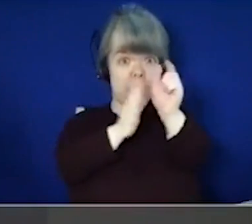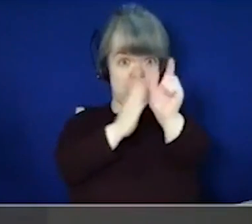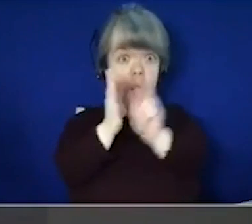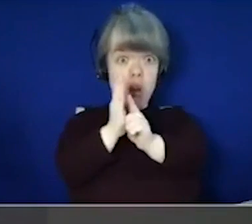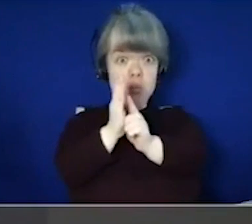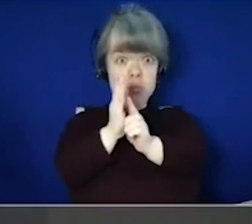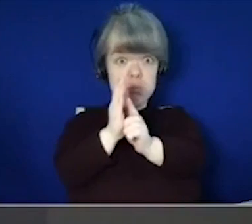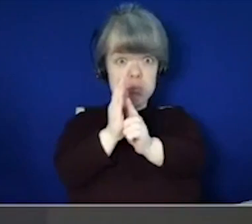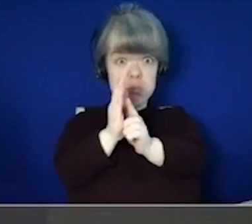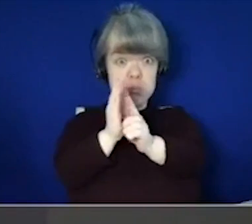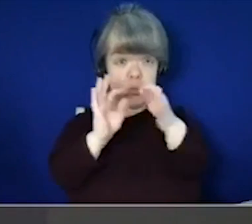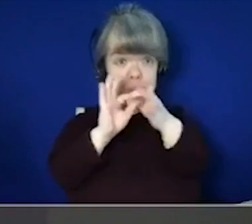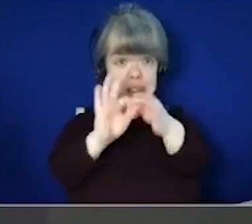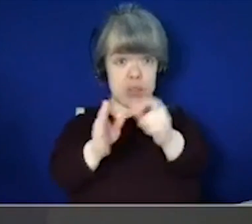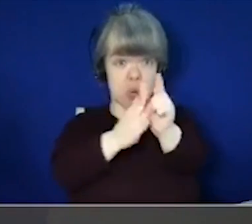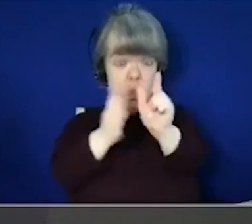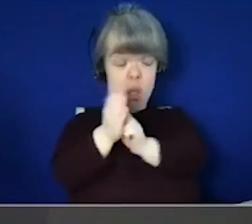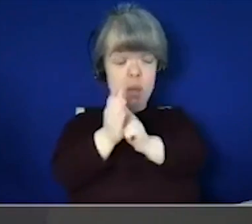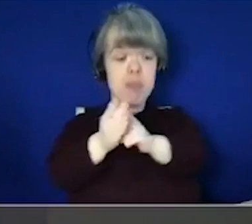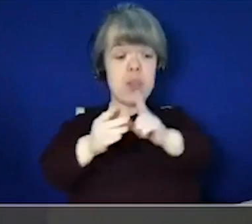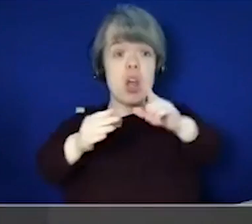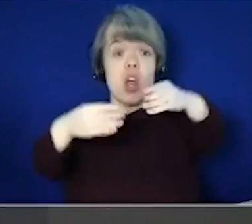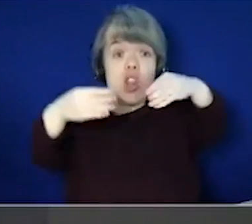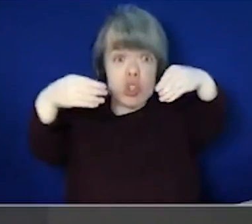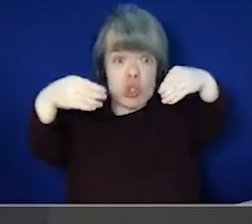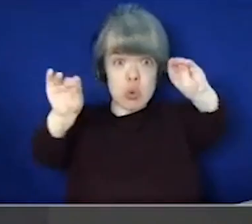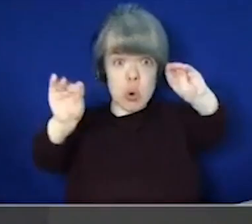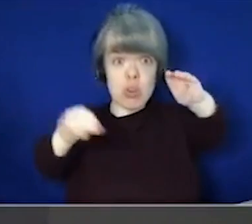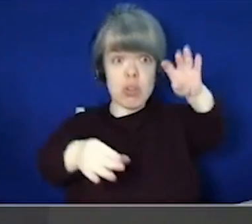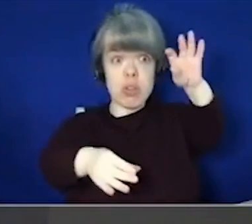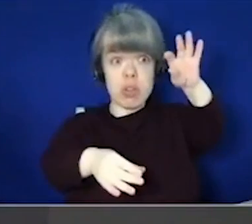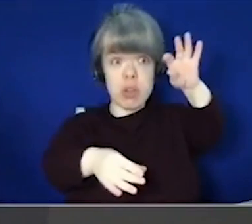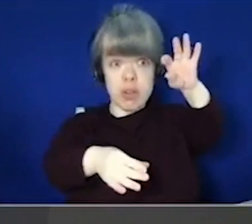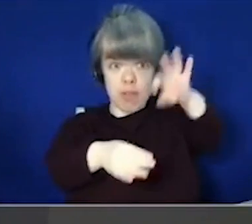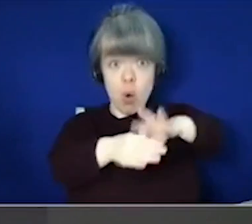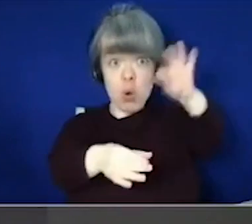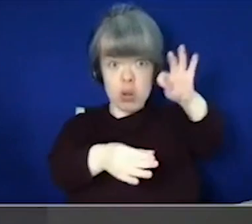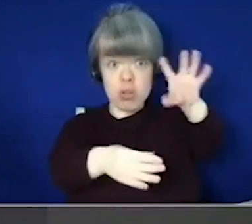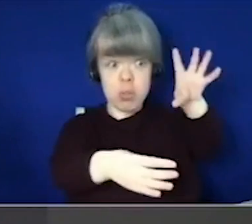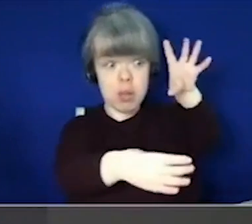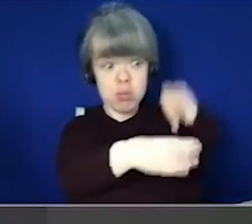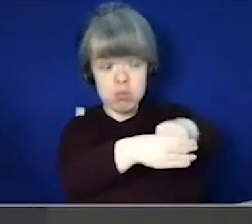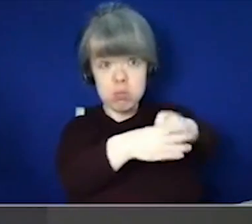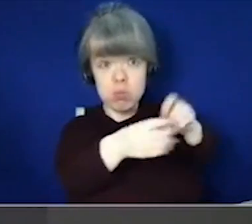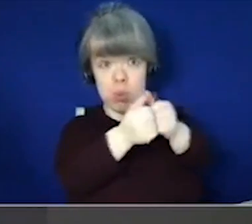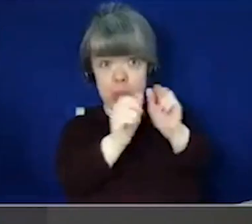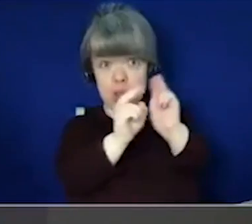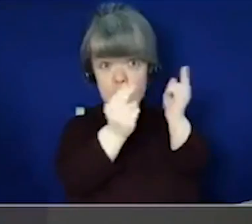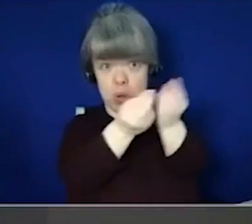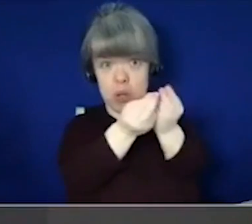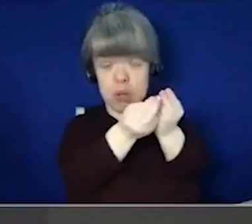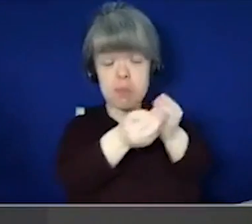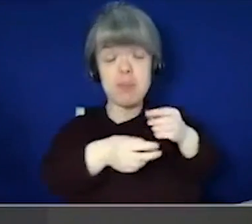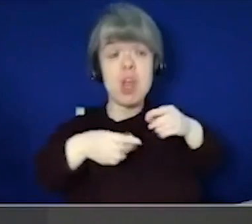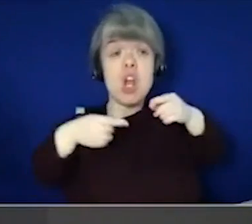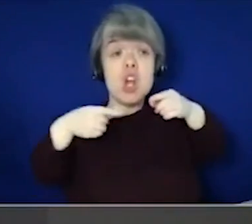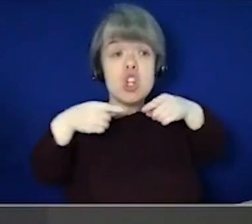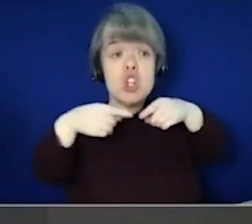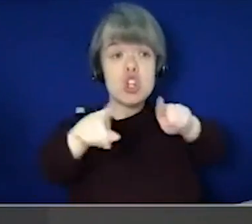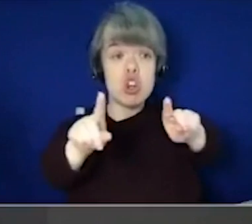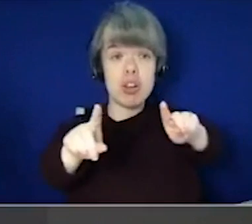reversed if enough partners do not want that representation? Yeah, thanks for that question. And I saw some people going back and